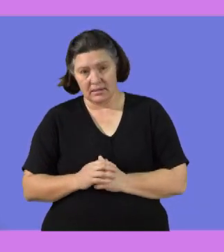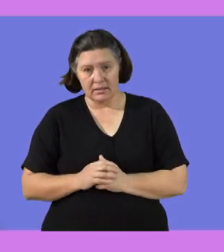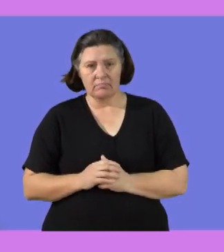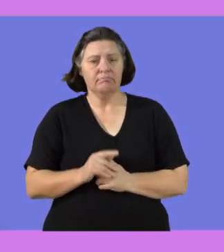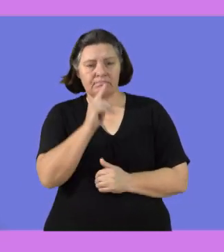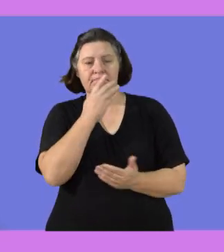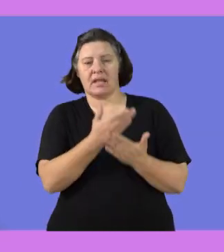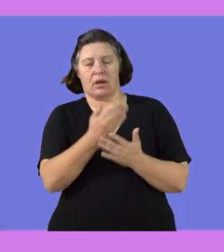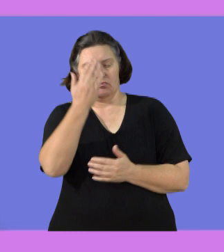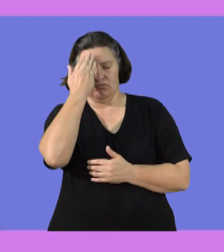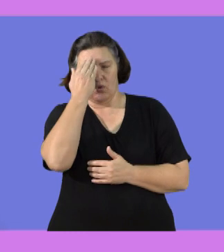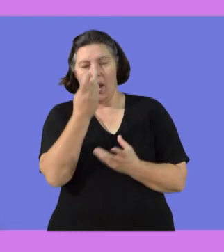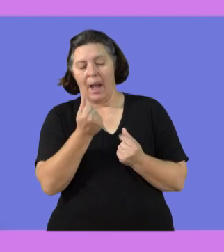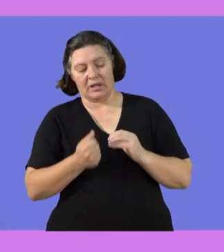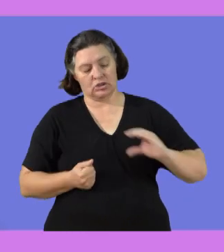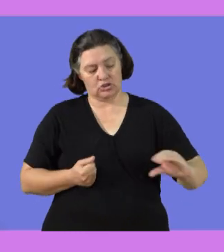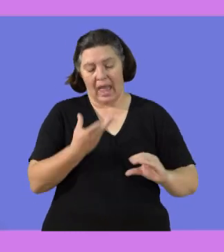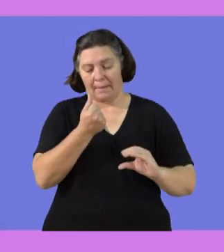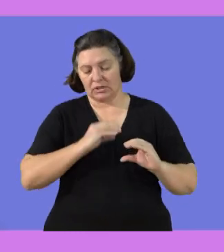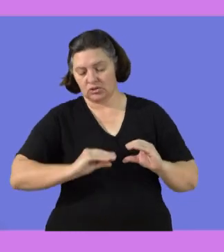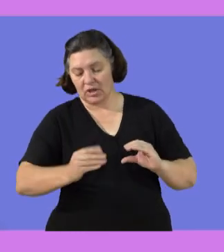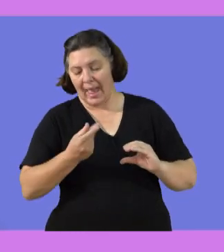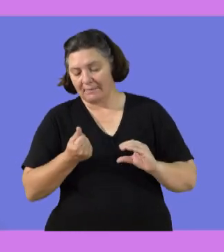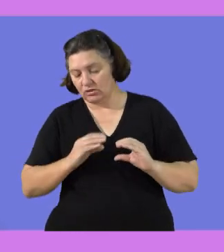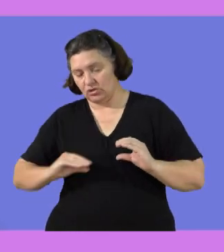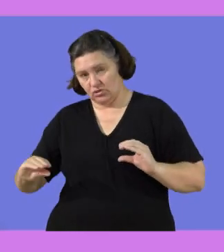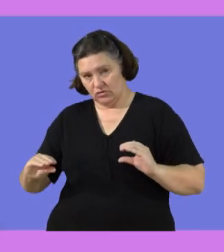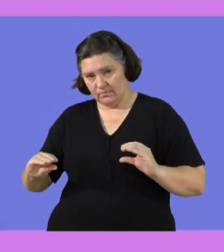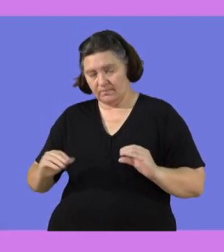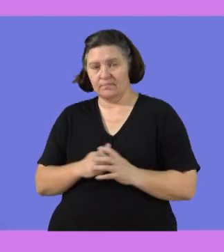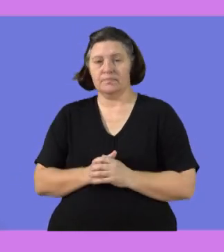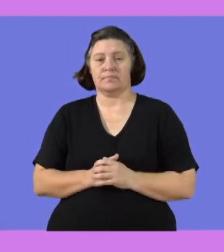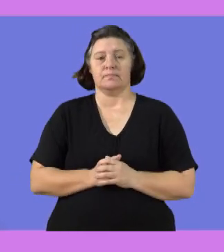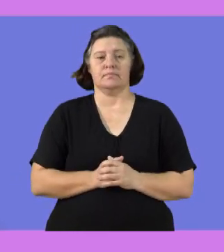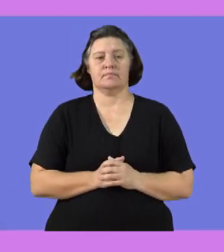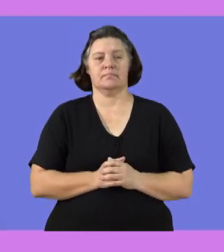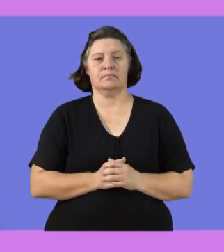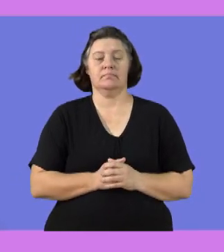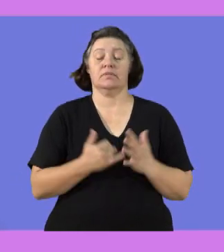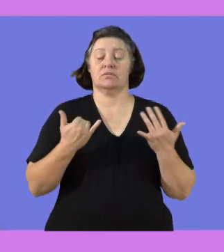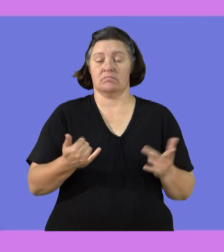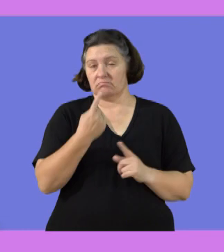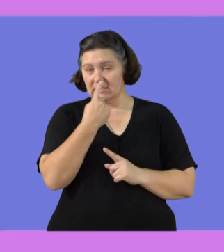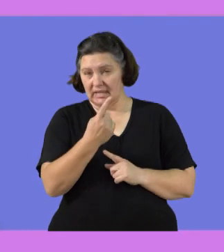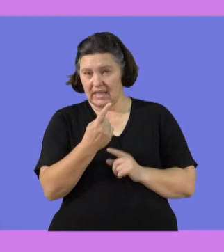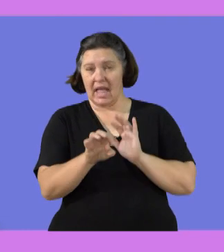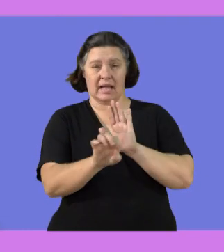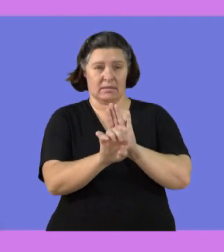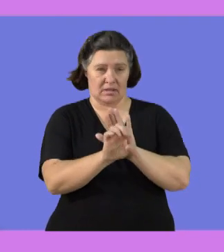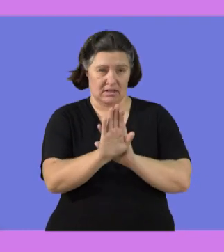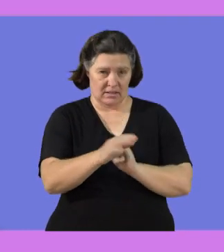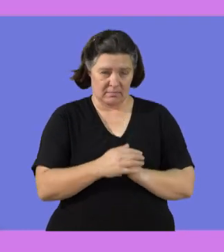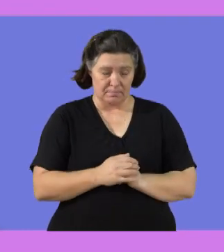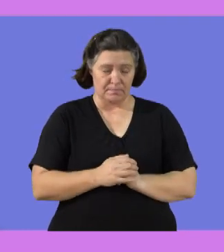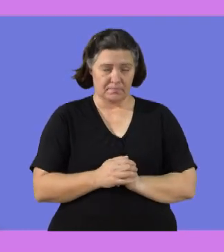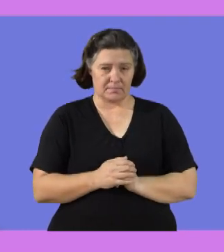you will be able to know how much each person is supposed to get. So now, let us have a look at the